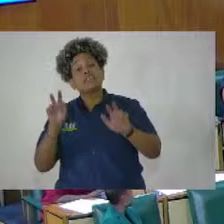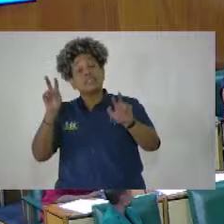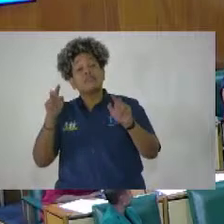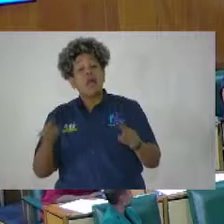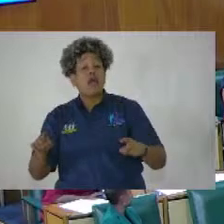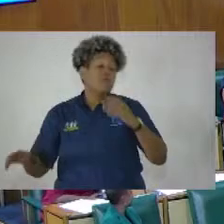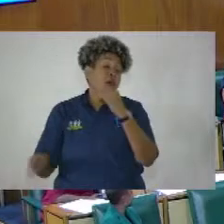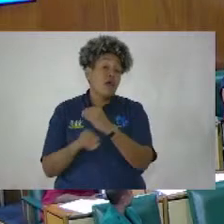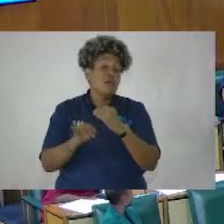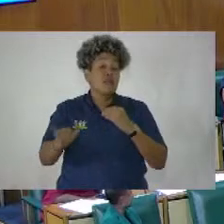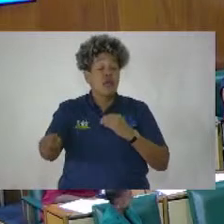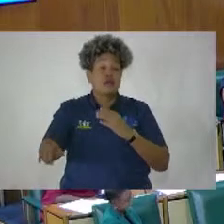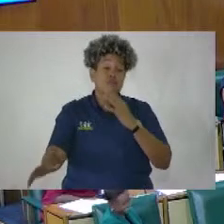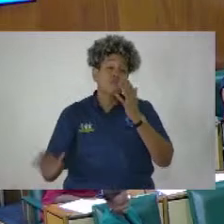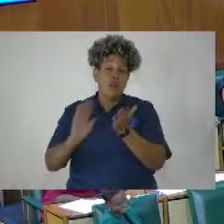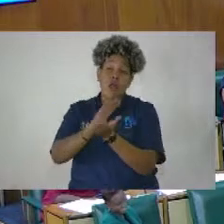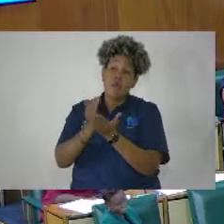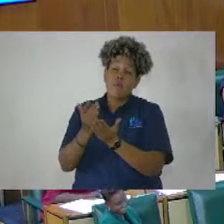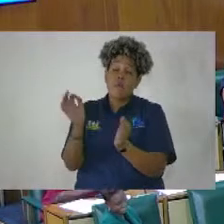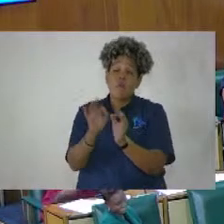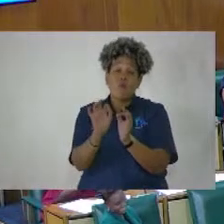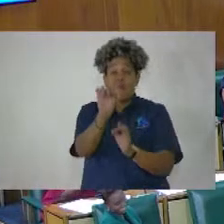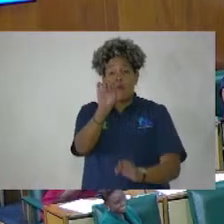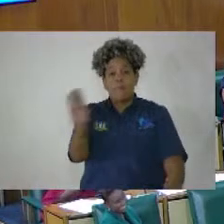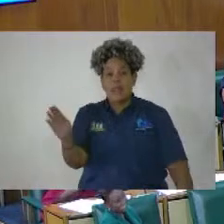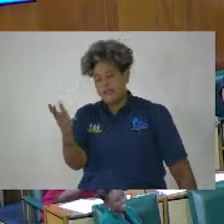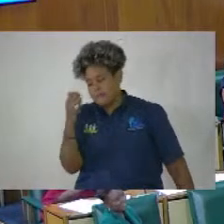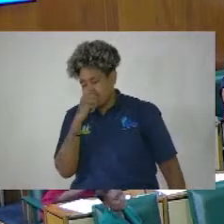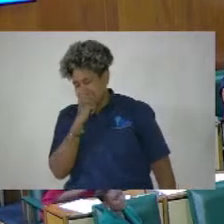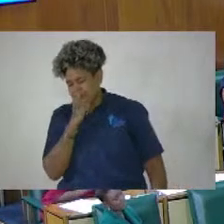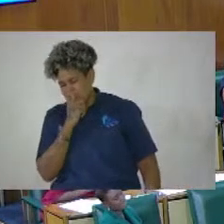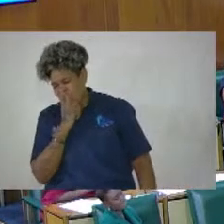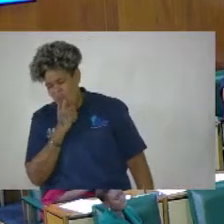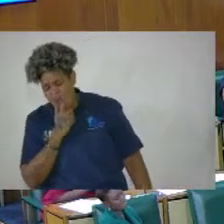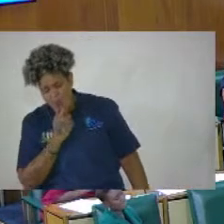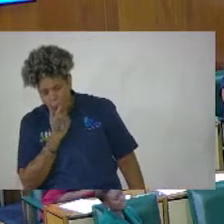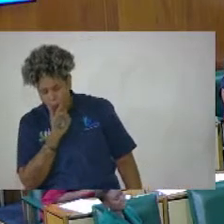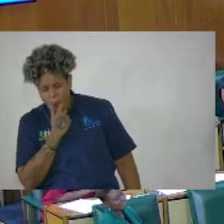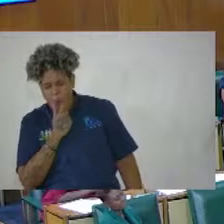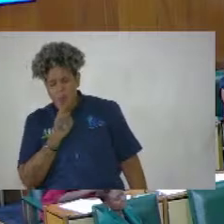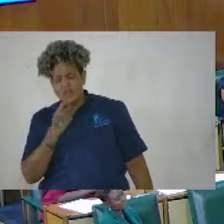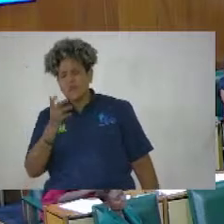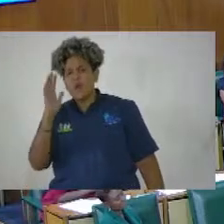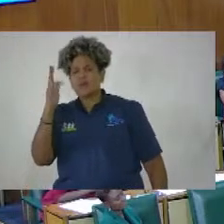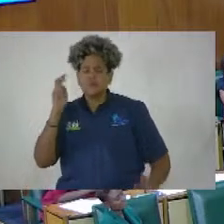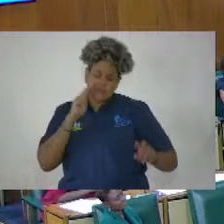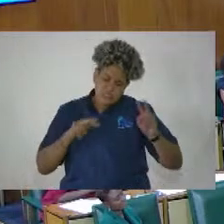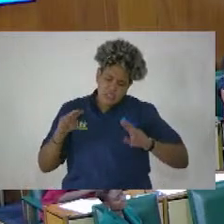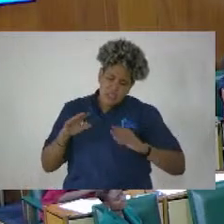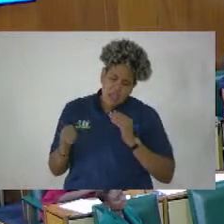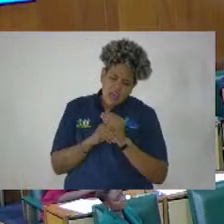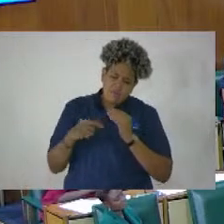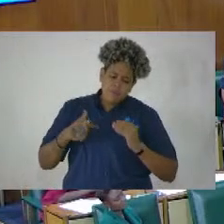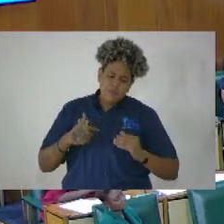that amounts to about $1 billion. So, Mr. Speaker, we